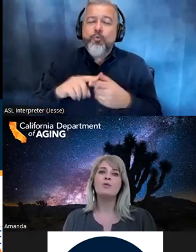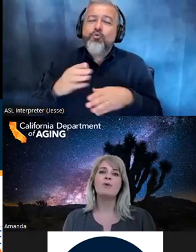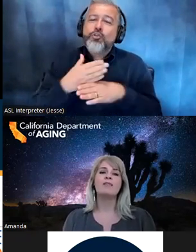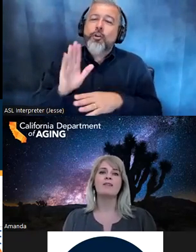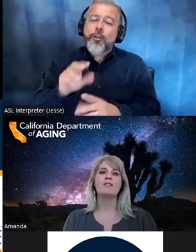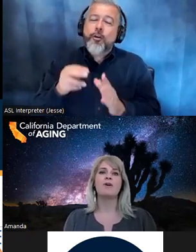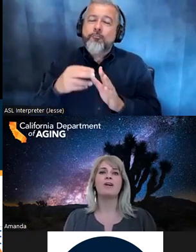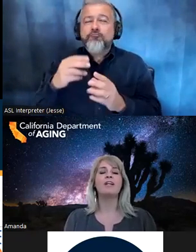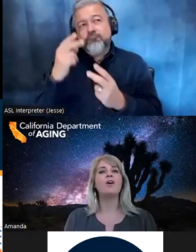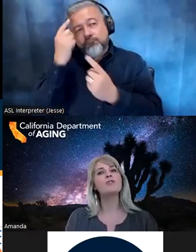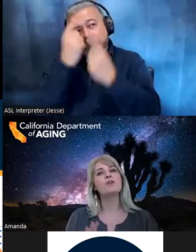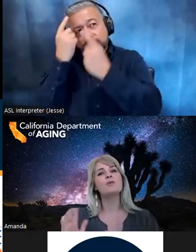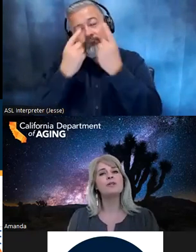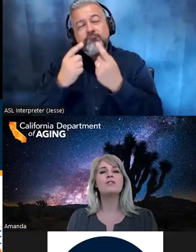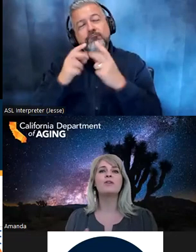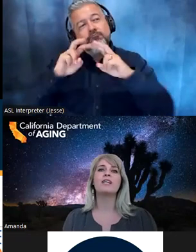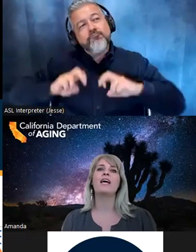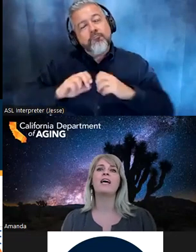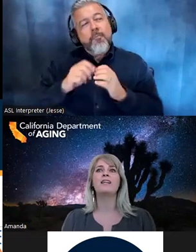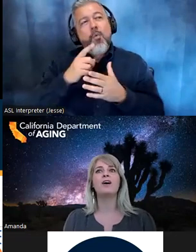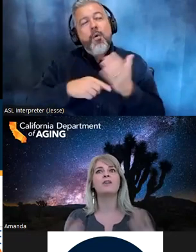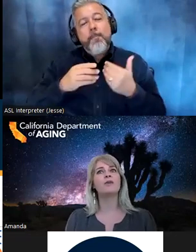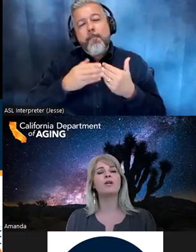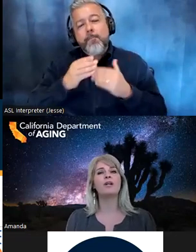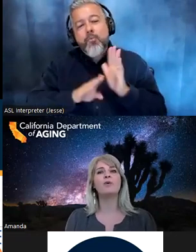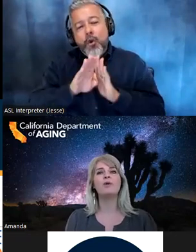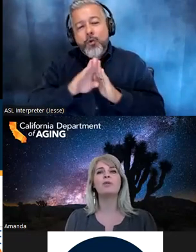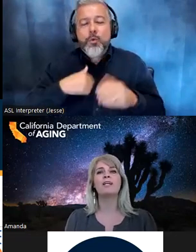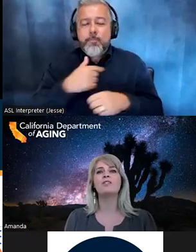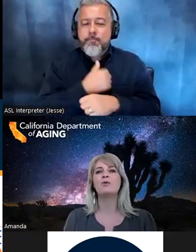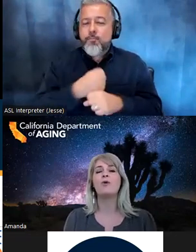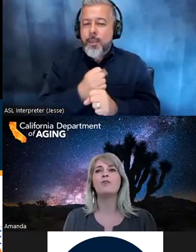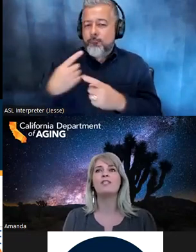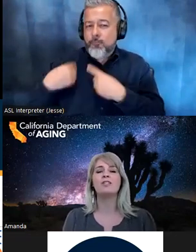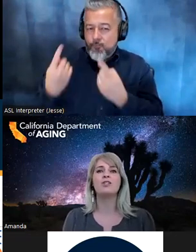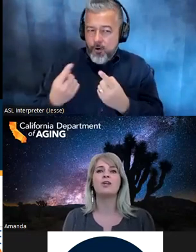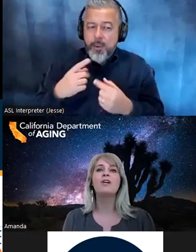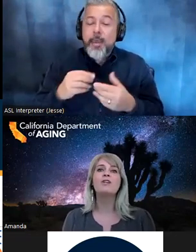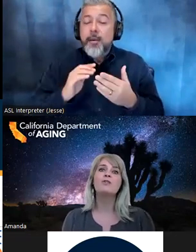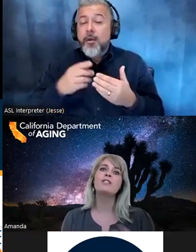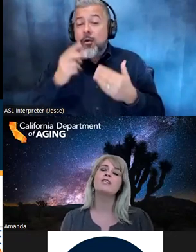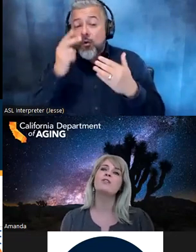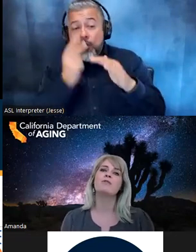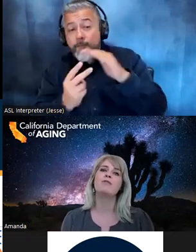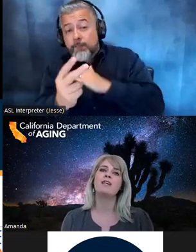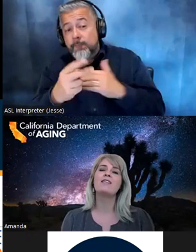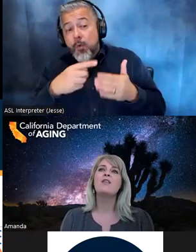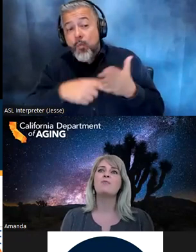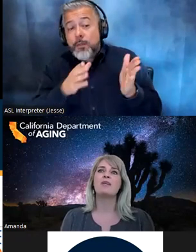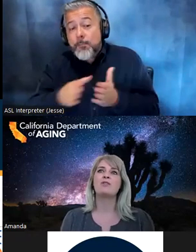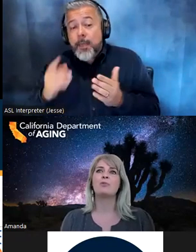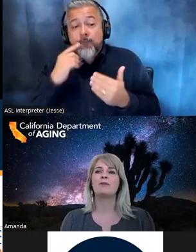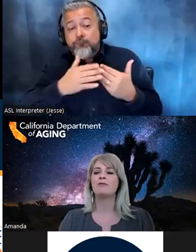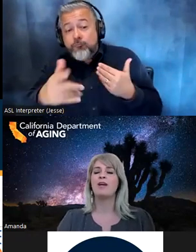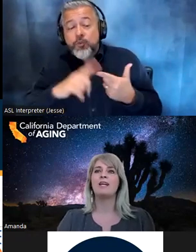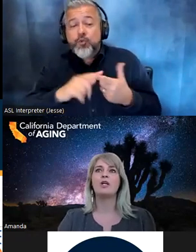progress we've made thus far, and also looking ahead regarding what we plan to do over the next year to continue to advance the